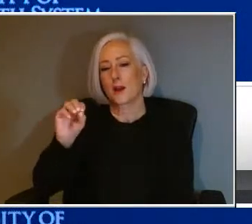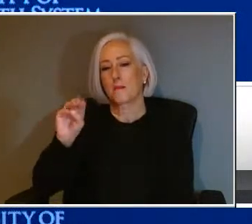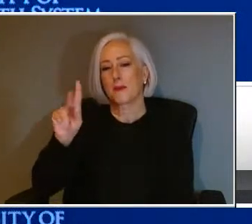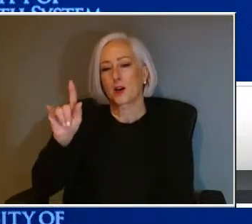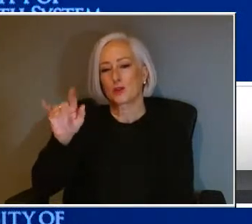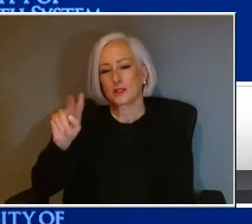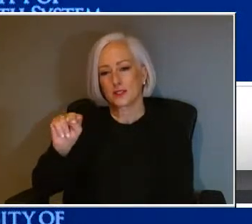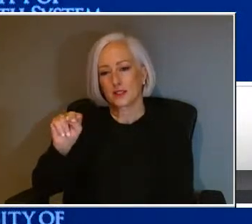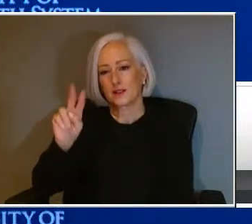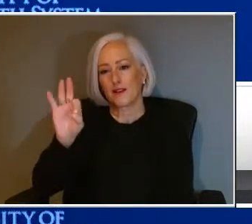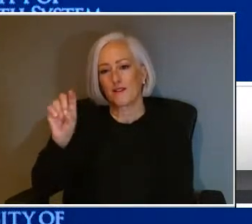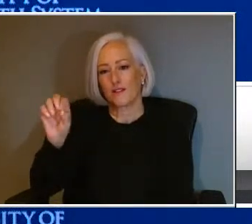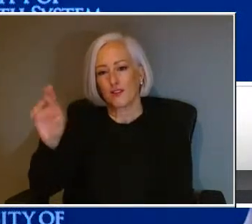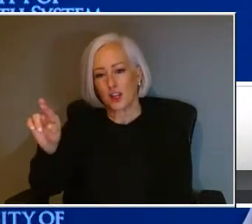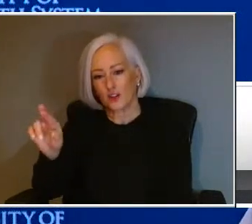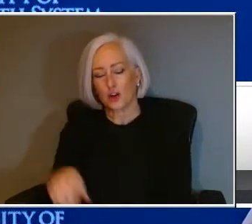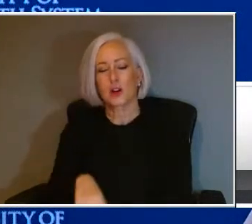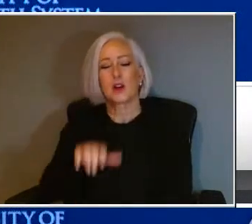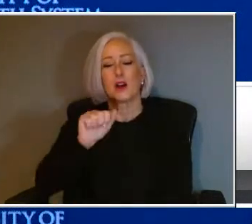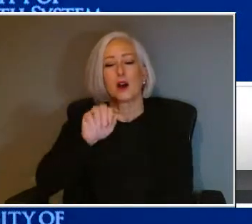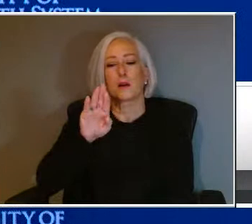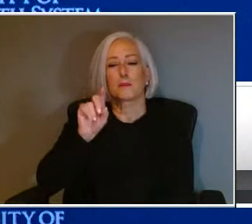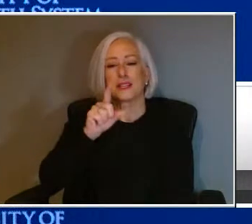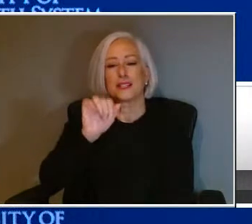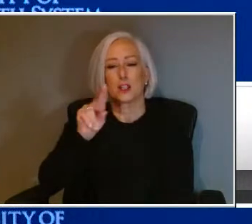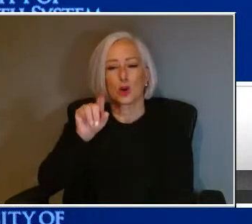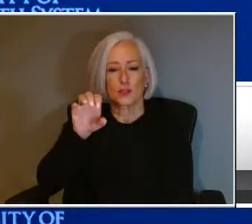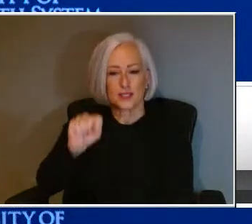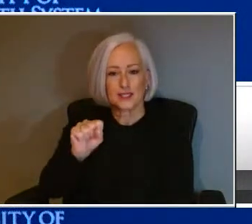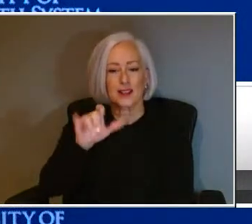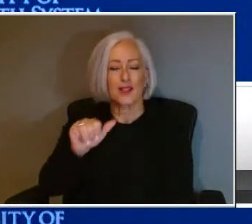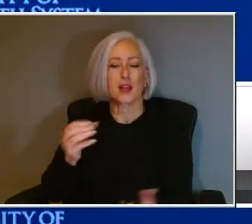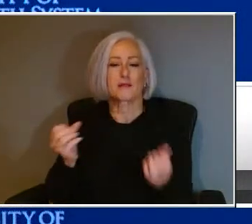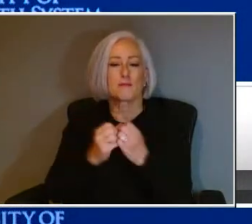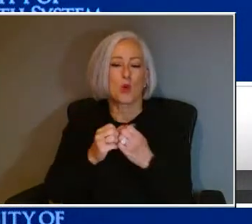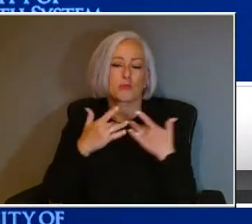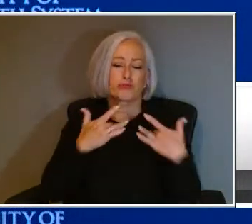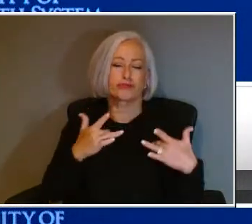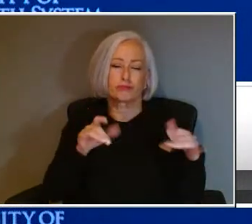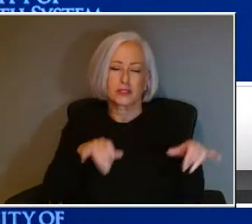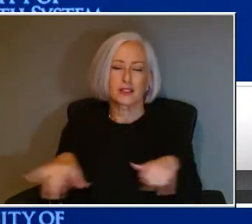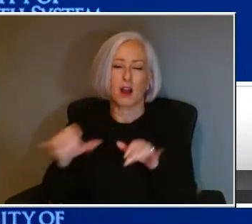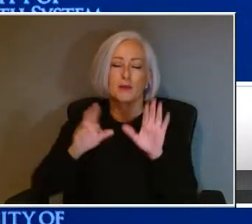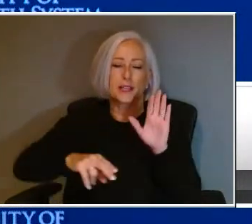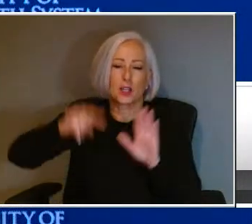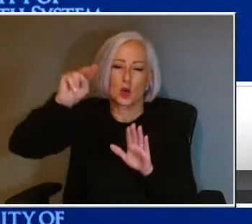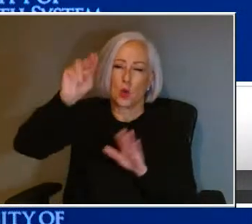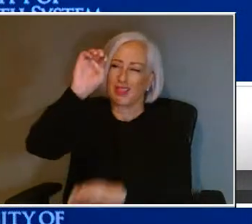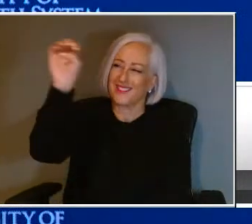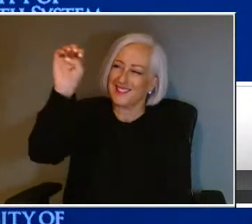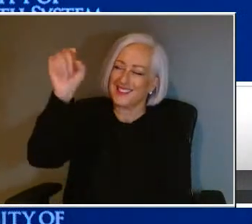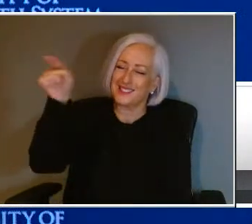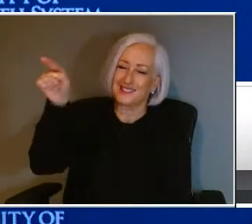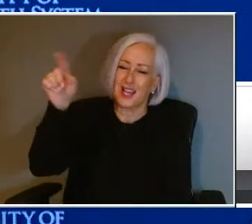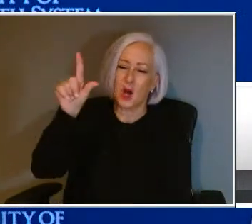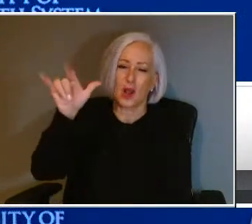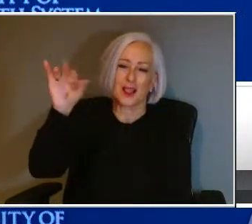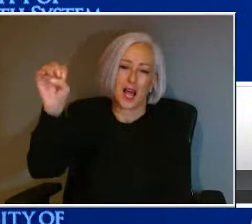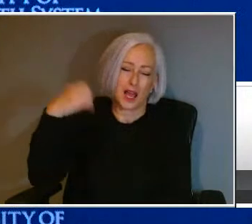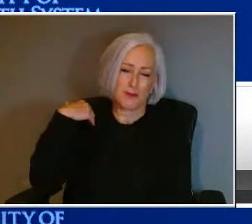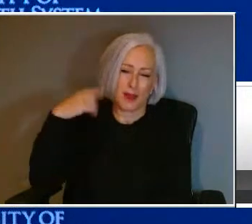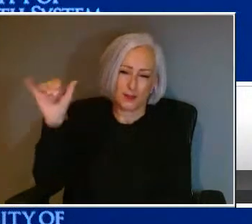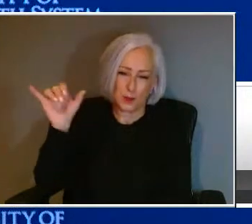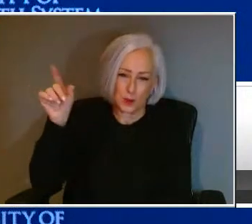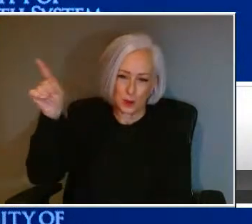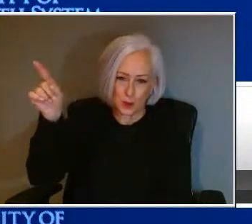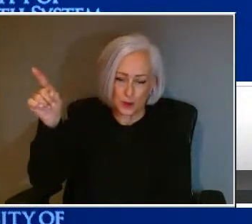a little bit of that. That is also more prevalent up in the Northeast where Lyme is prevalent as well. The treatment is